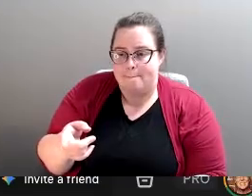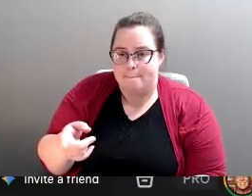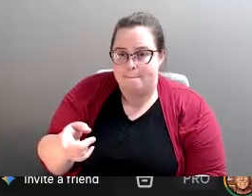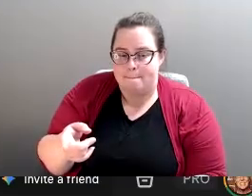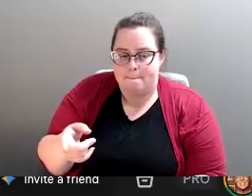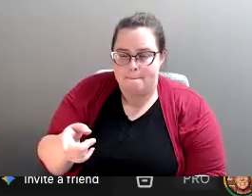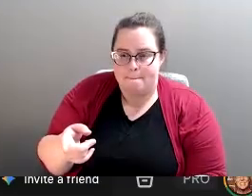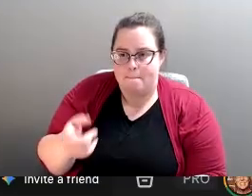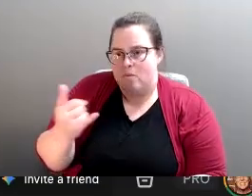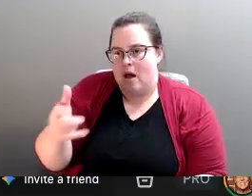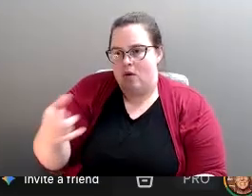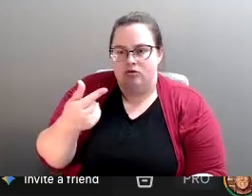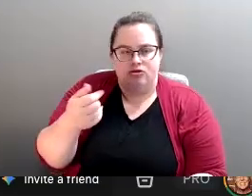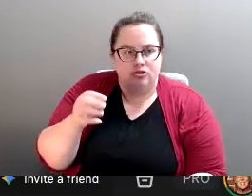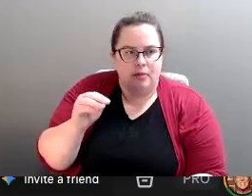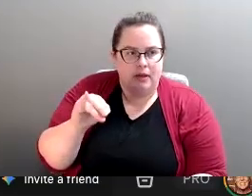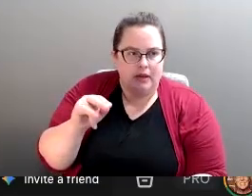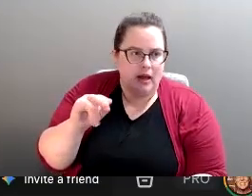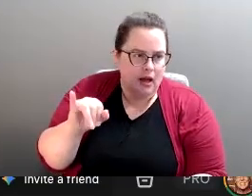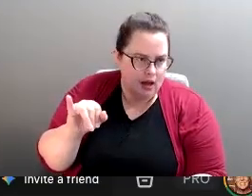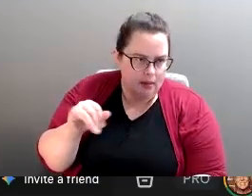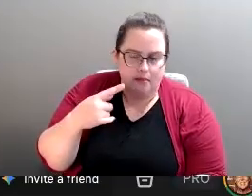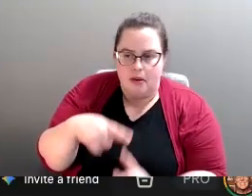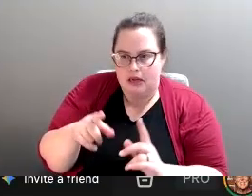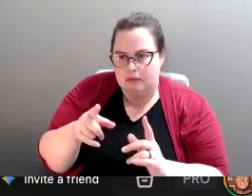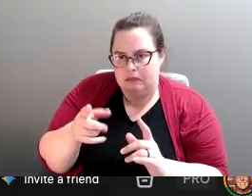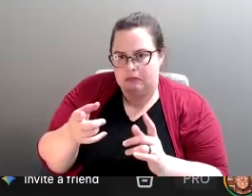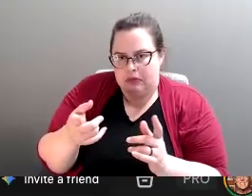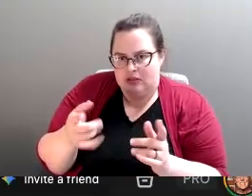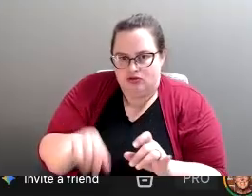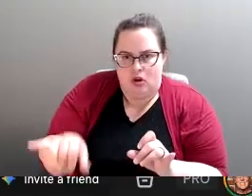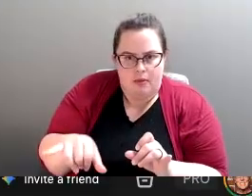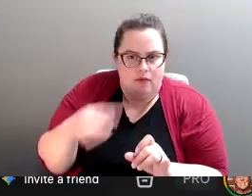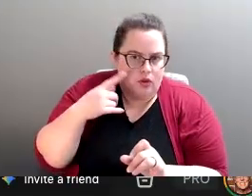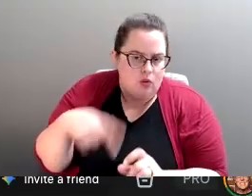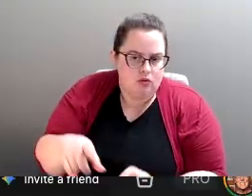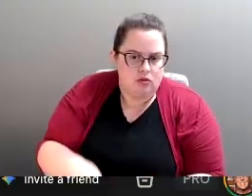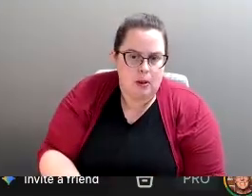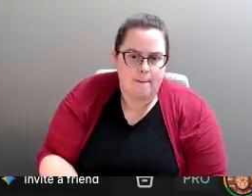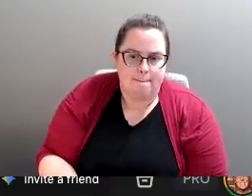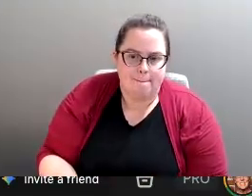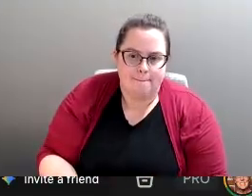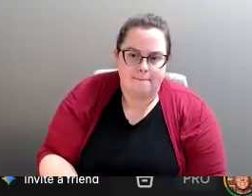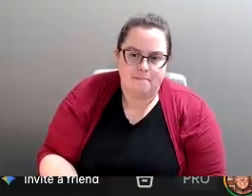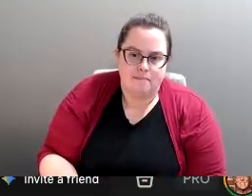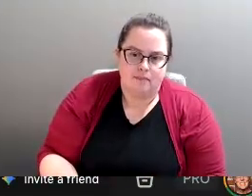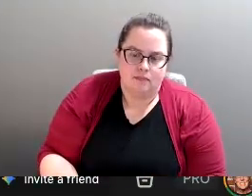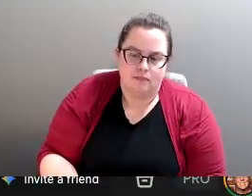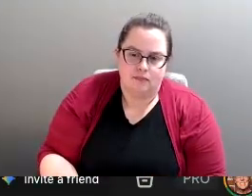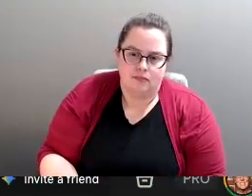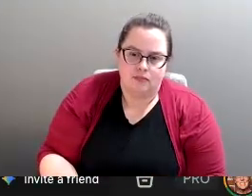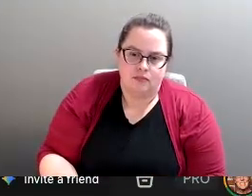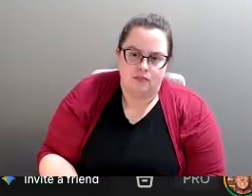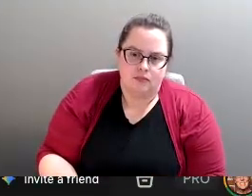this case I'm in Gemini, but this is pretty common for those, right? You've tested Grammarly and it's fairly accurate.